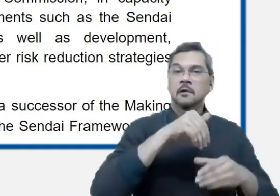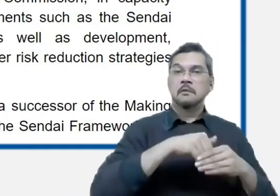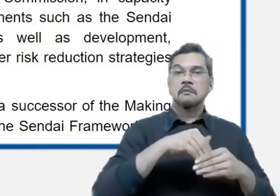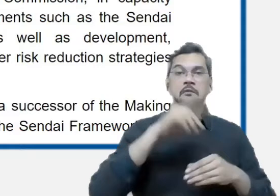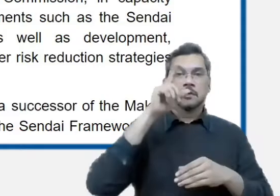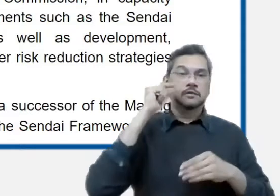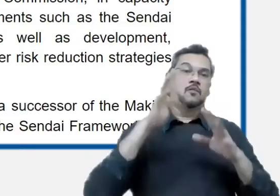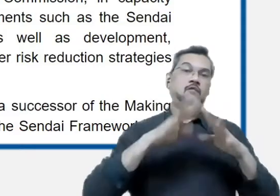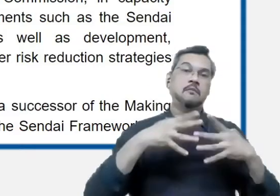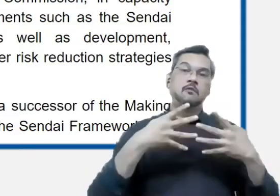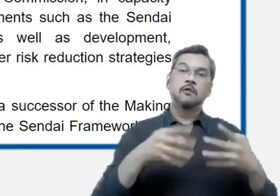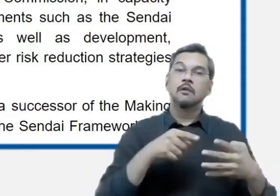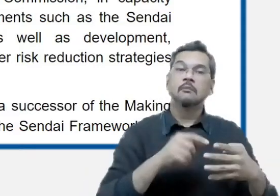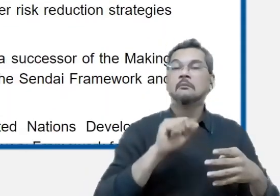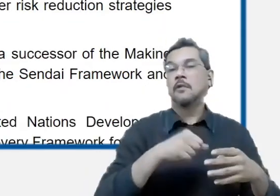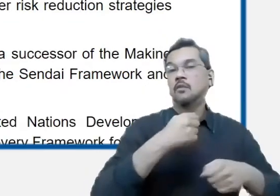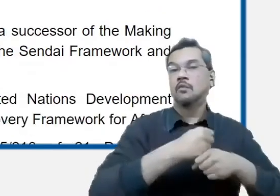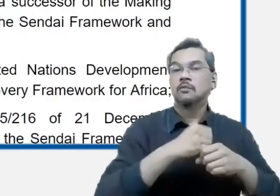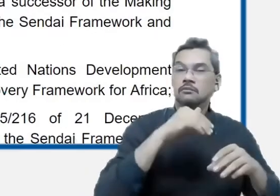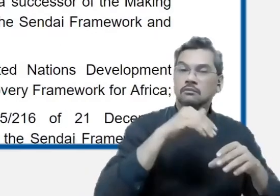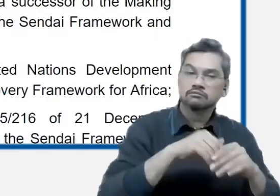other related actions for resilience.